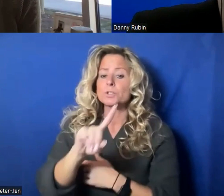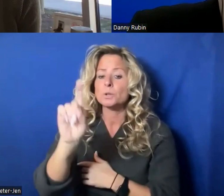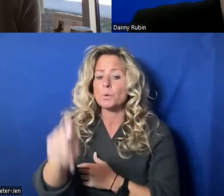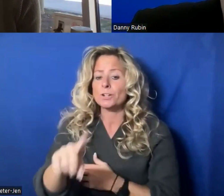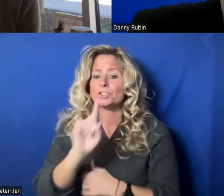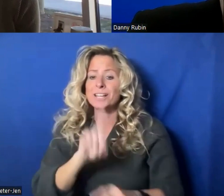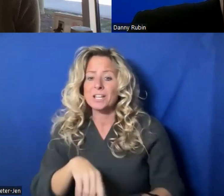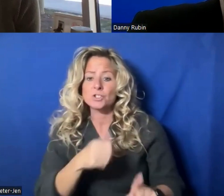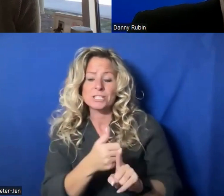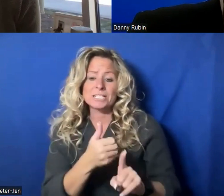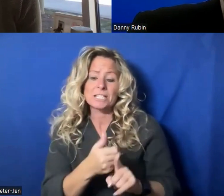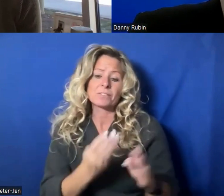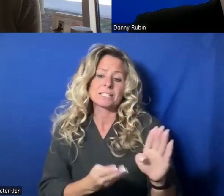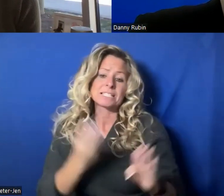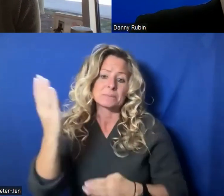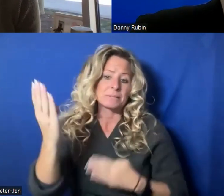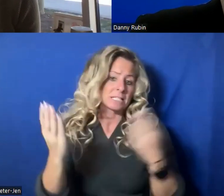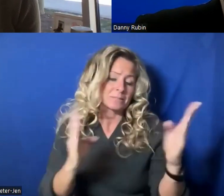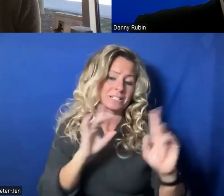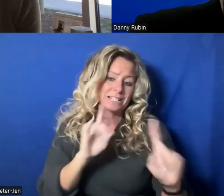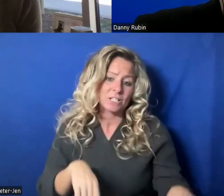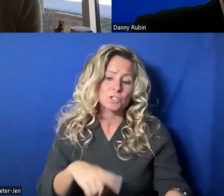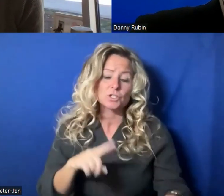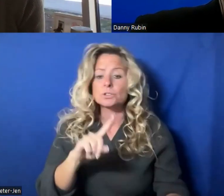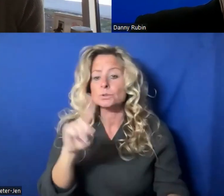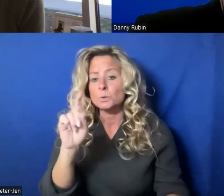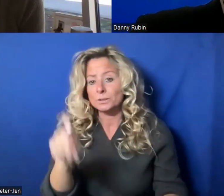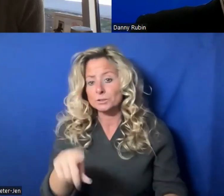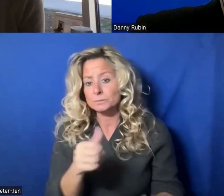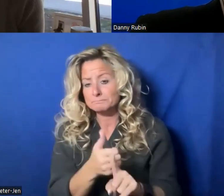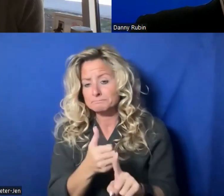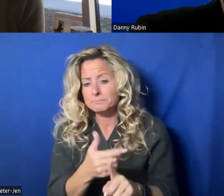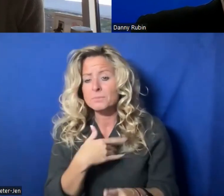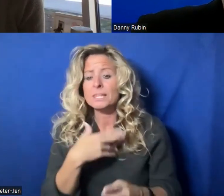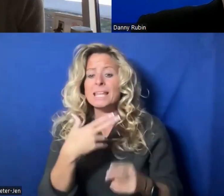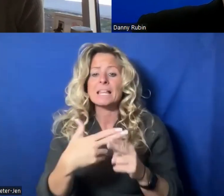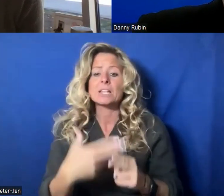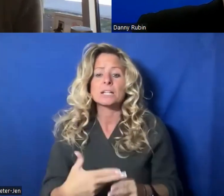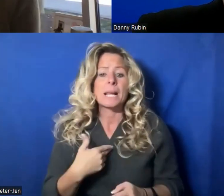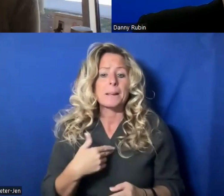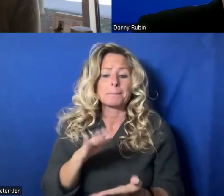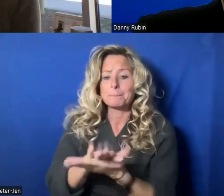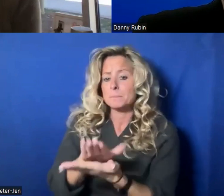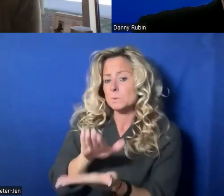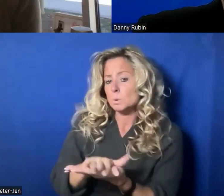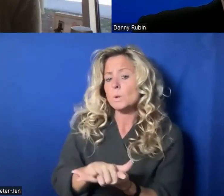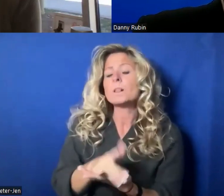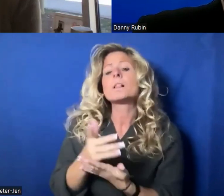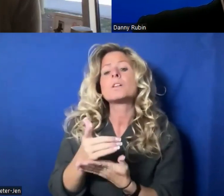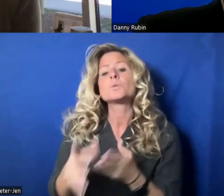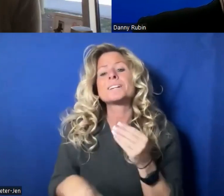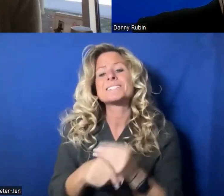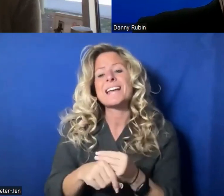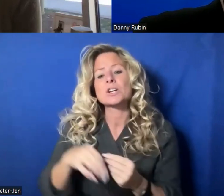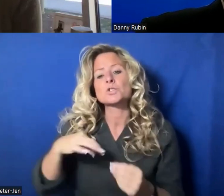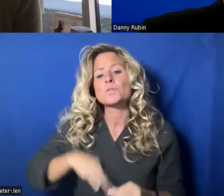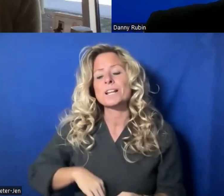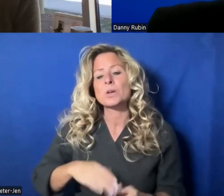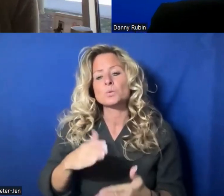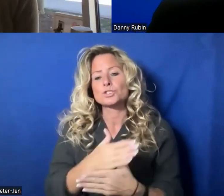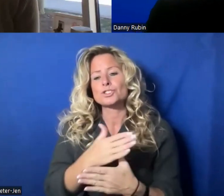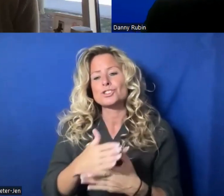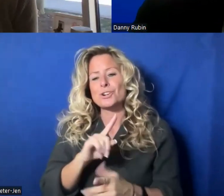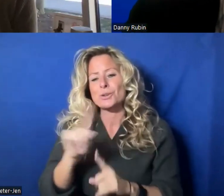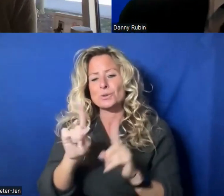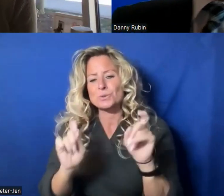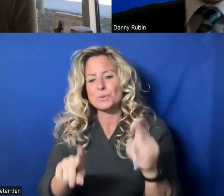row, start submitting your questions. And when you do, put your name and your school so we can give you credit and we'll share those